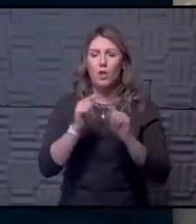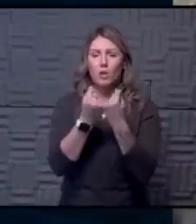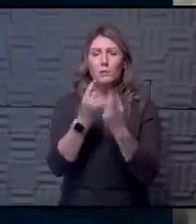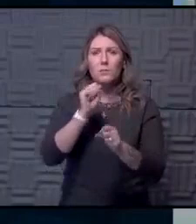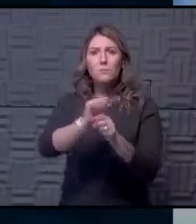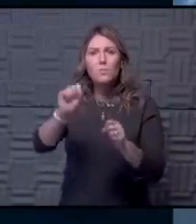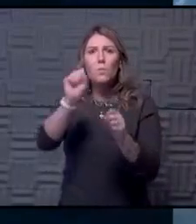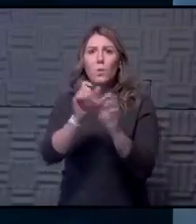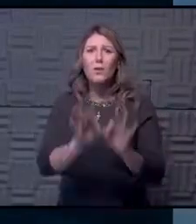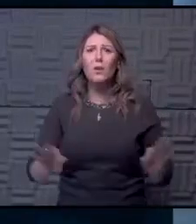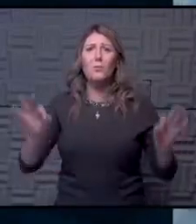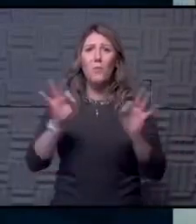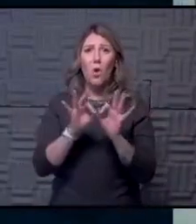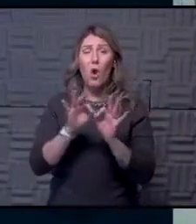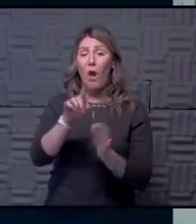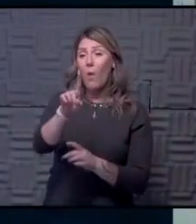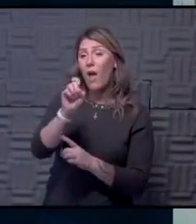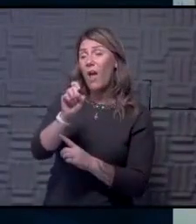important as well.